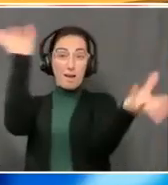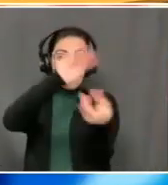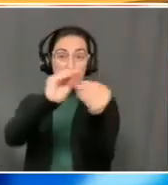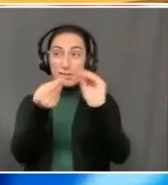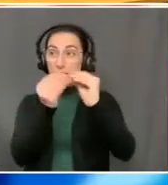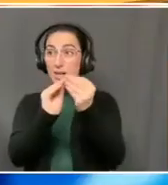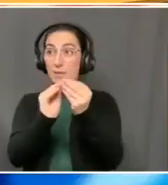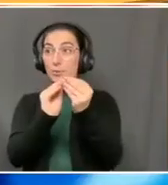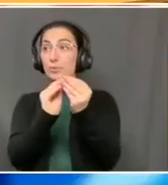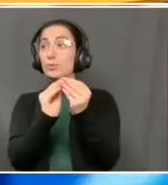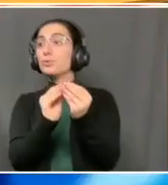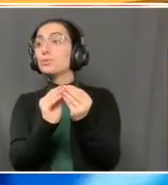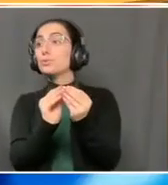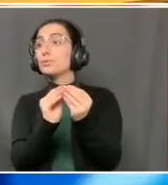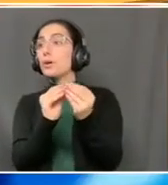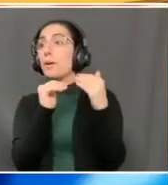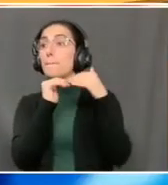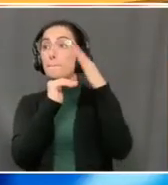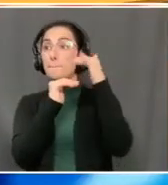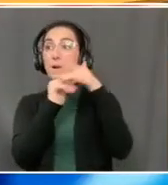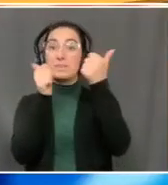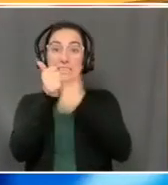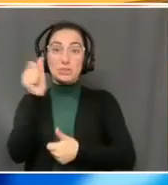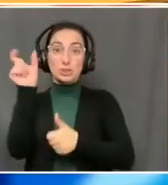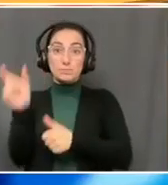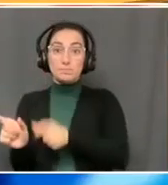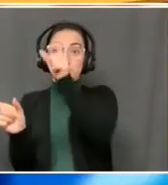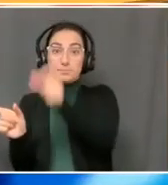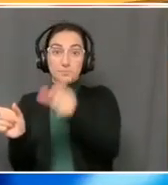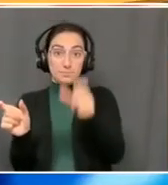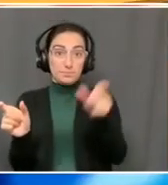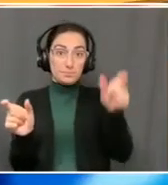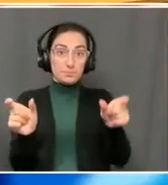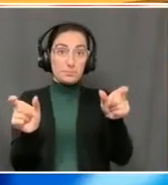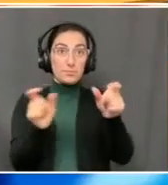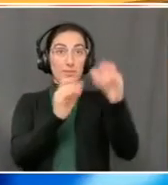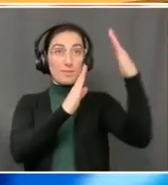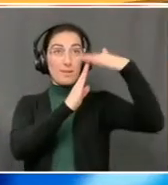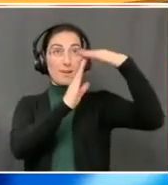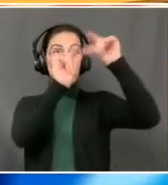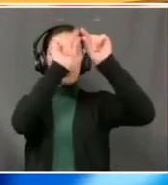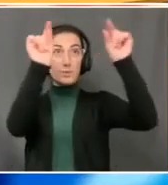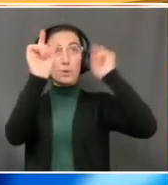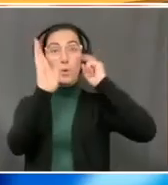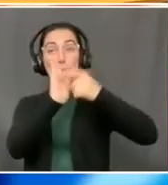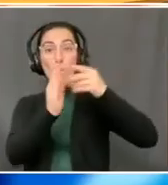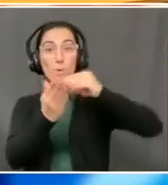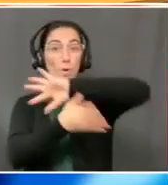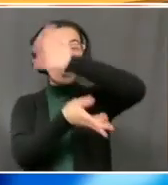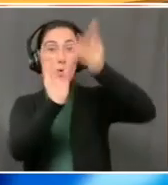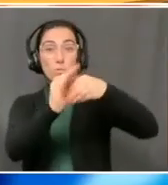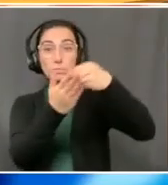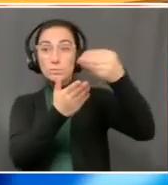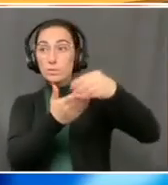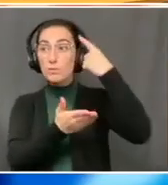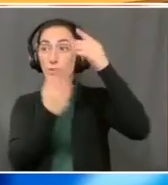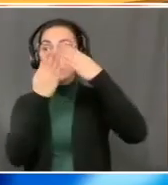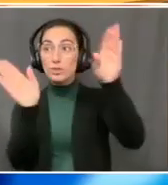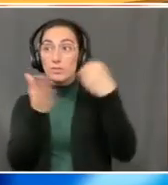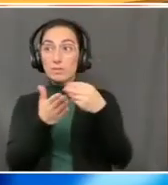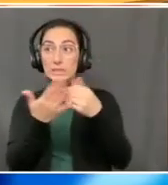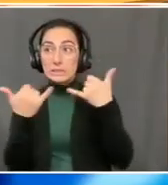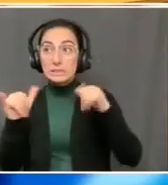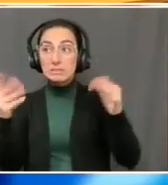above those stacked bars, you'll see that the total spend in all of general fund is still, of